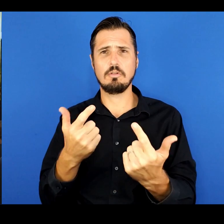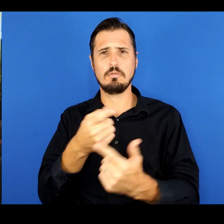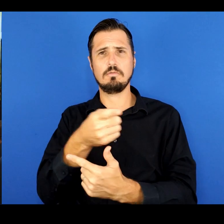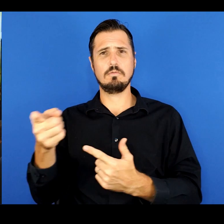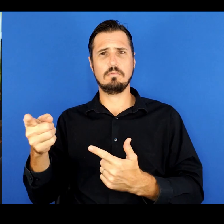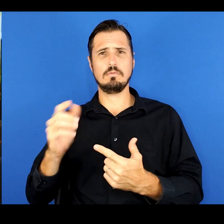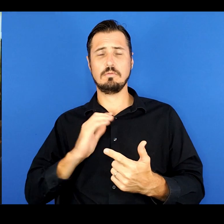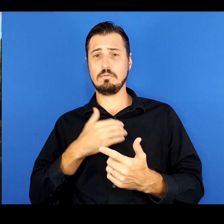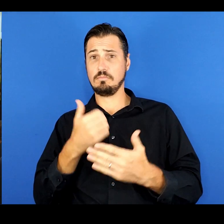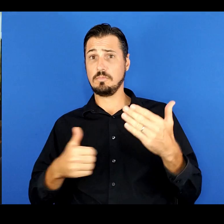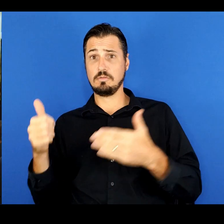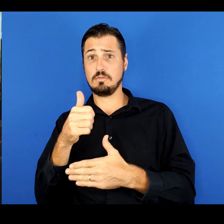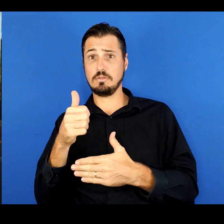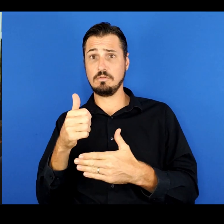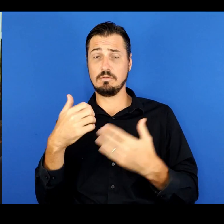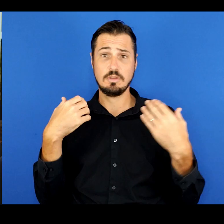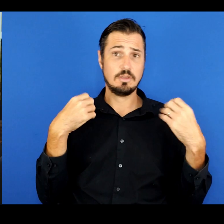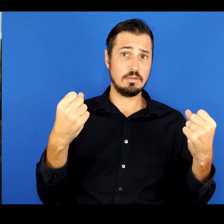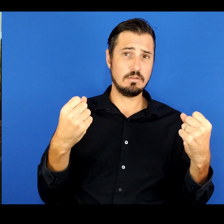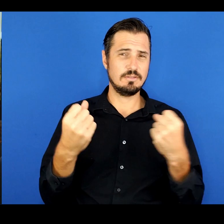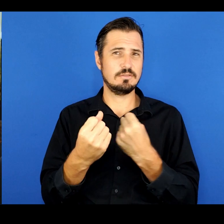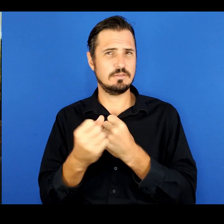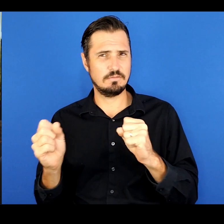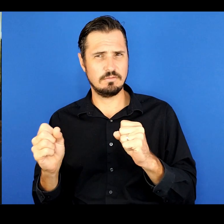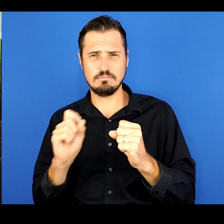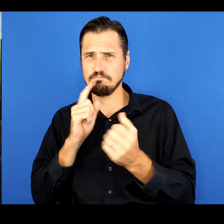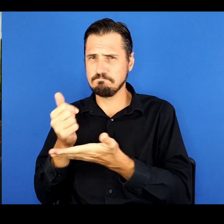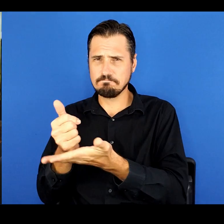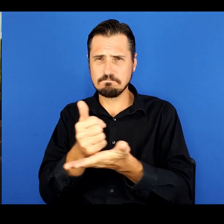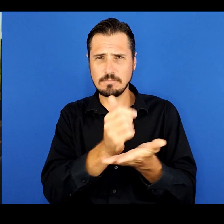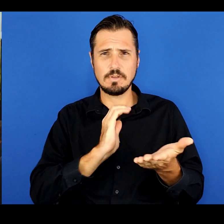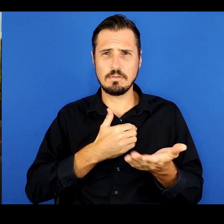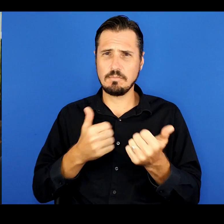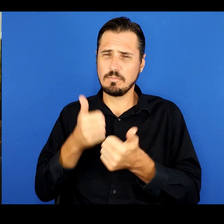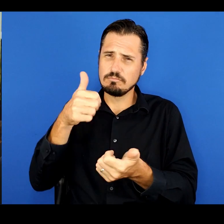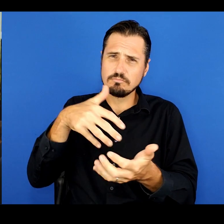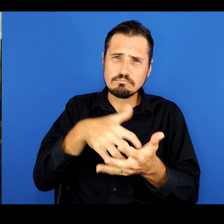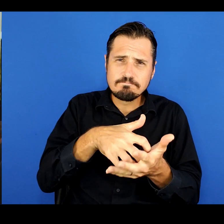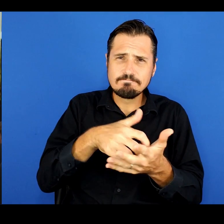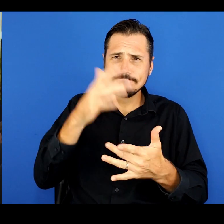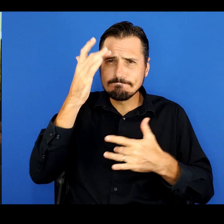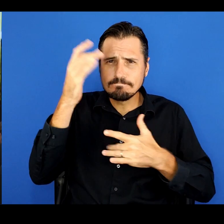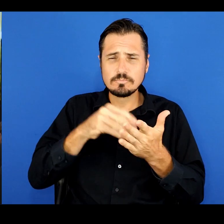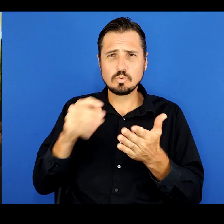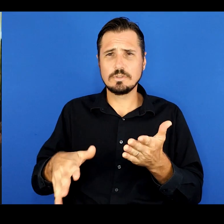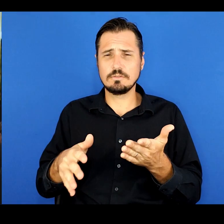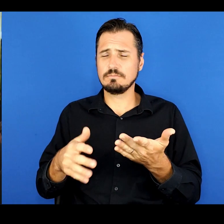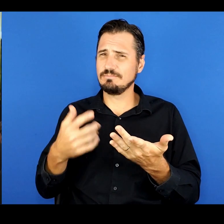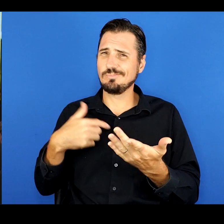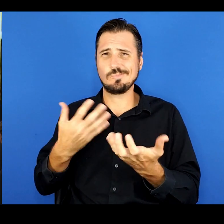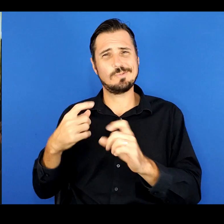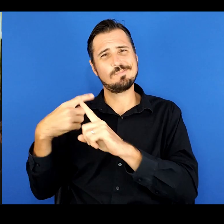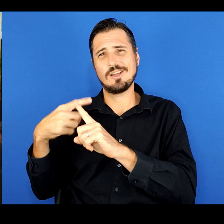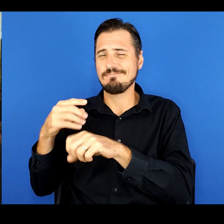our priorities remain on health and safety, reaching our most vulnerable students, and having a positive impact on our